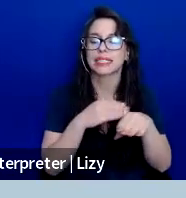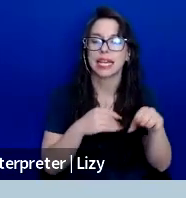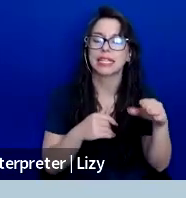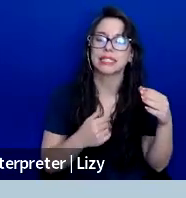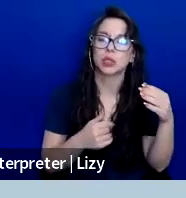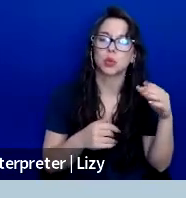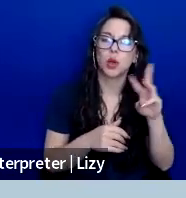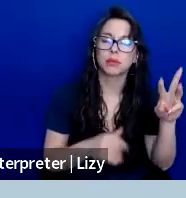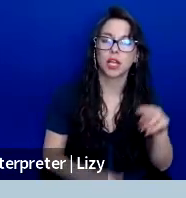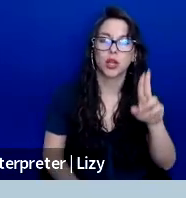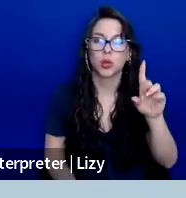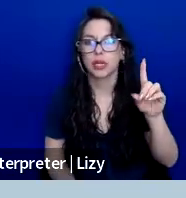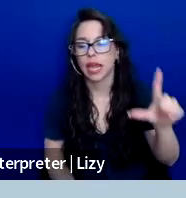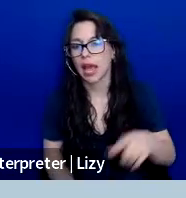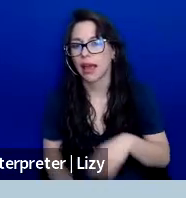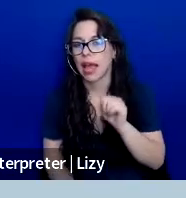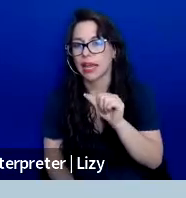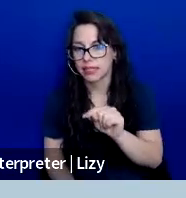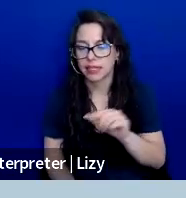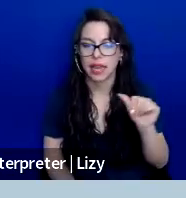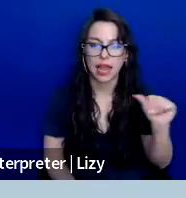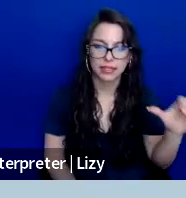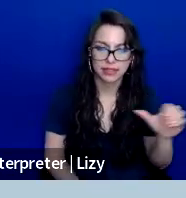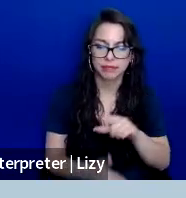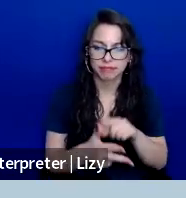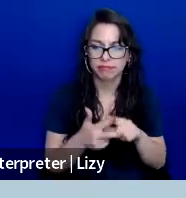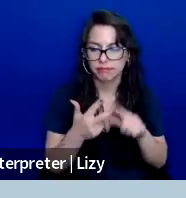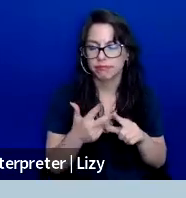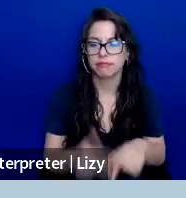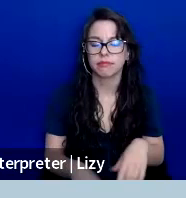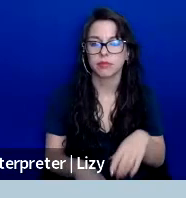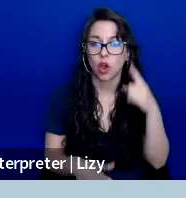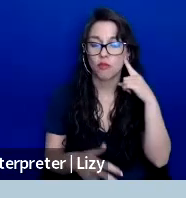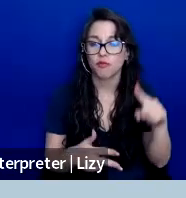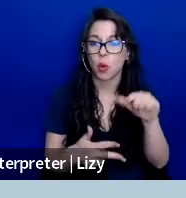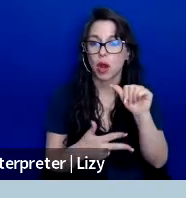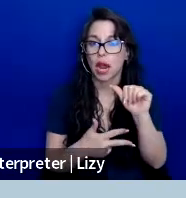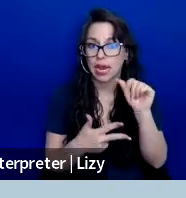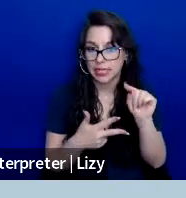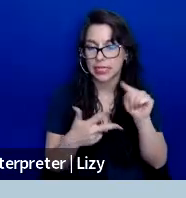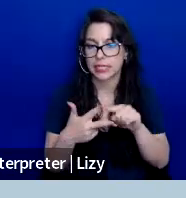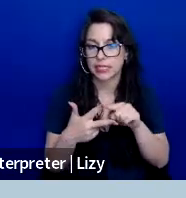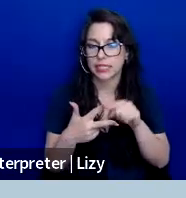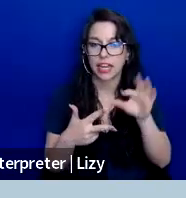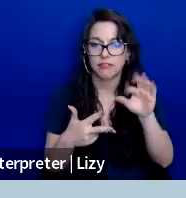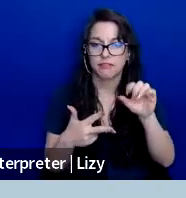UDL, one for AT, and one for AAC. And in terms of the AT flip kit, we have it